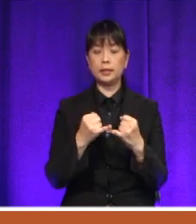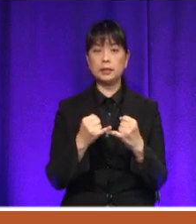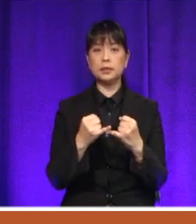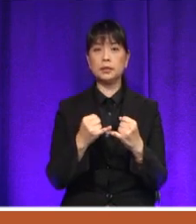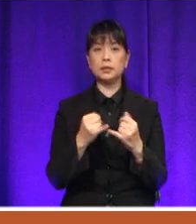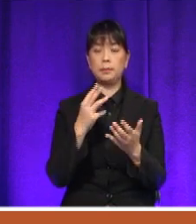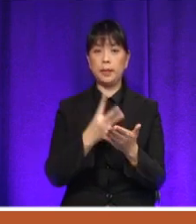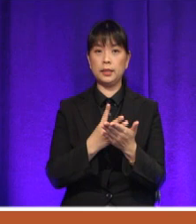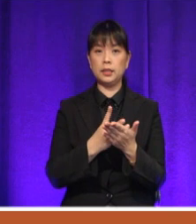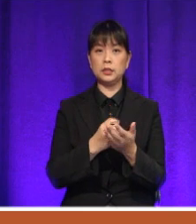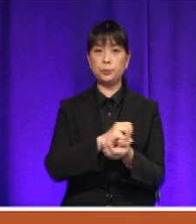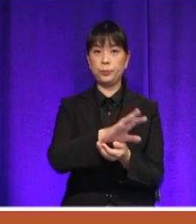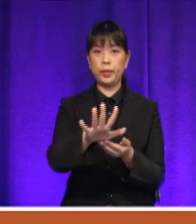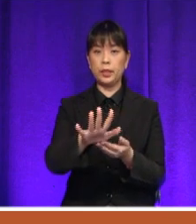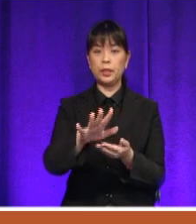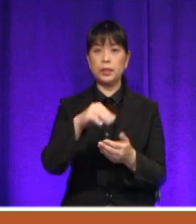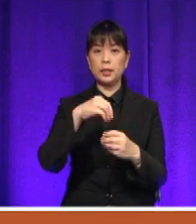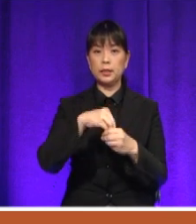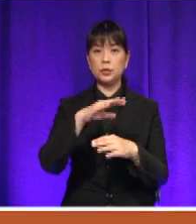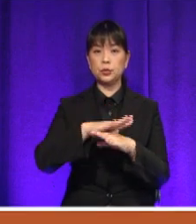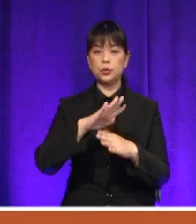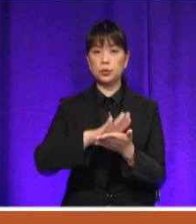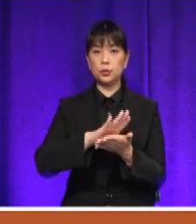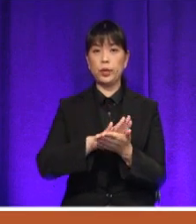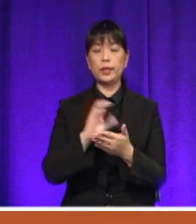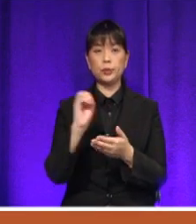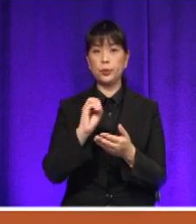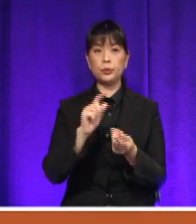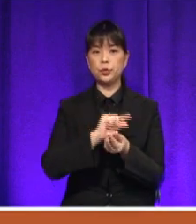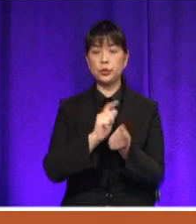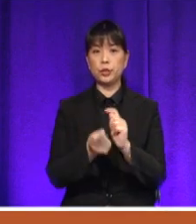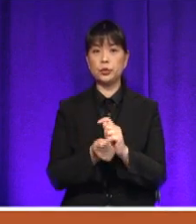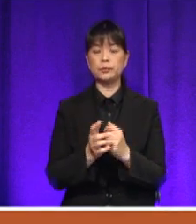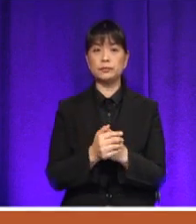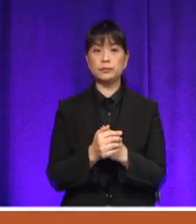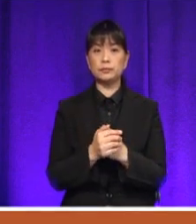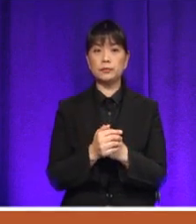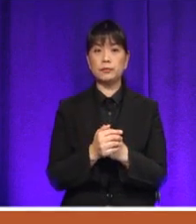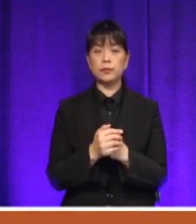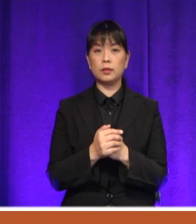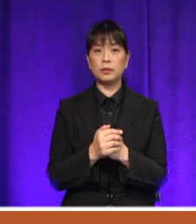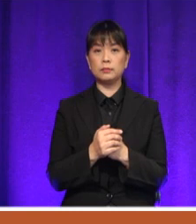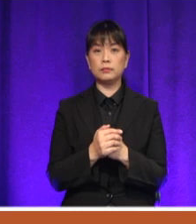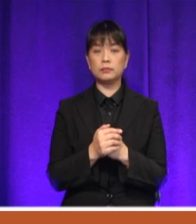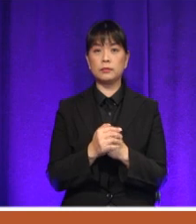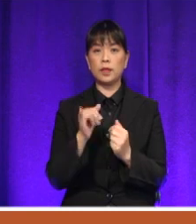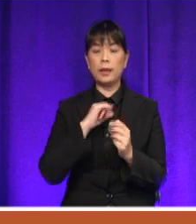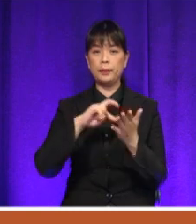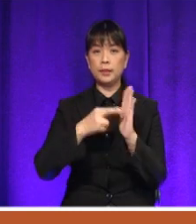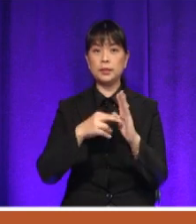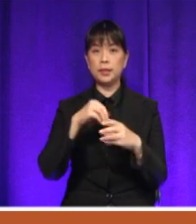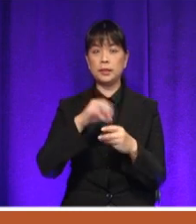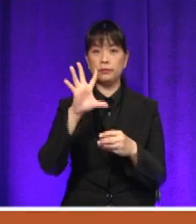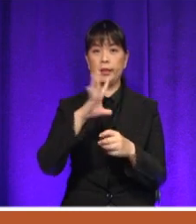changed. I expect I'll be working here for some time to come, but I'm not expecting too much. I mean, in 5 years'